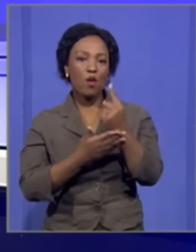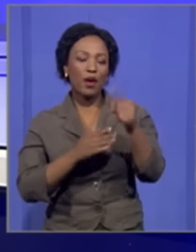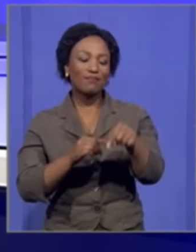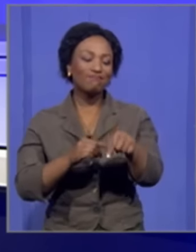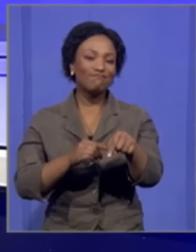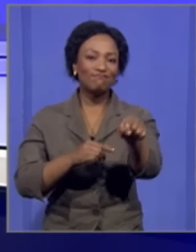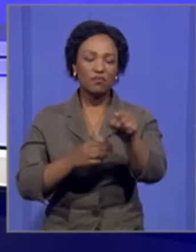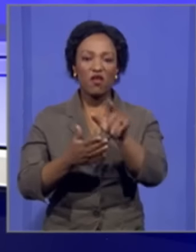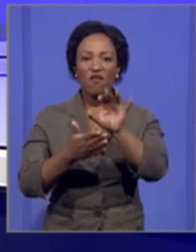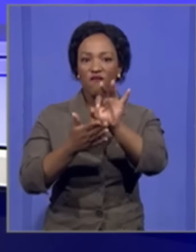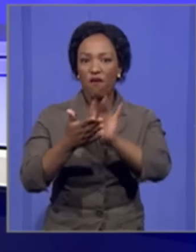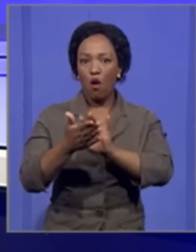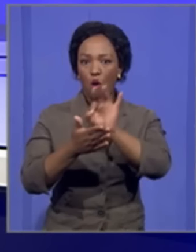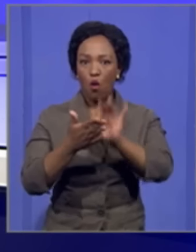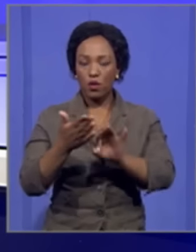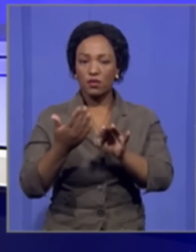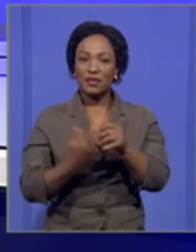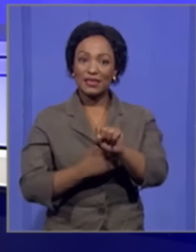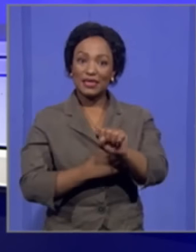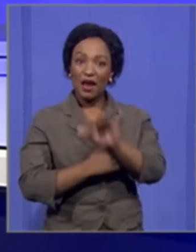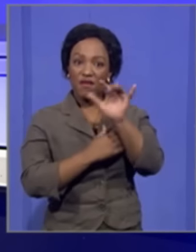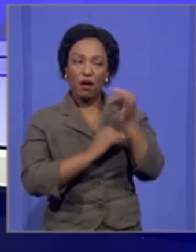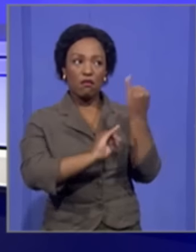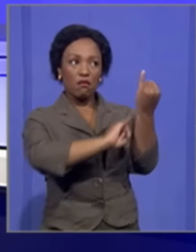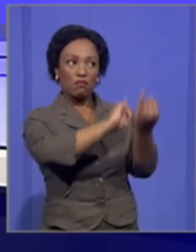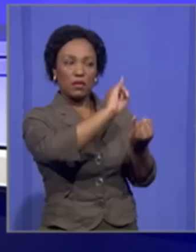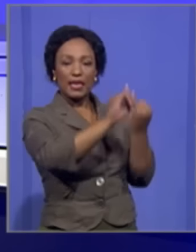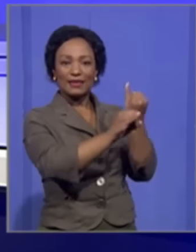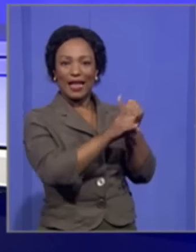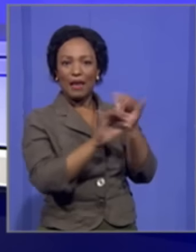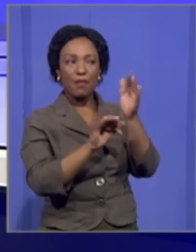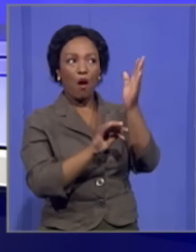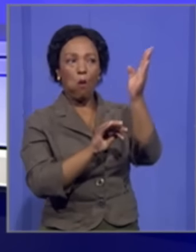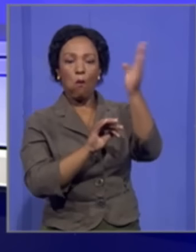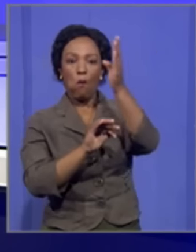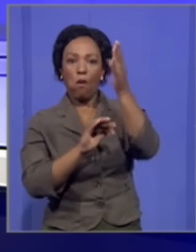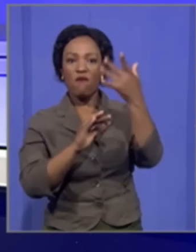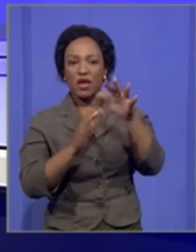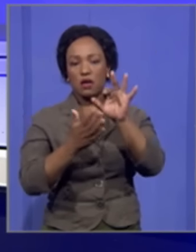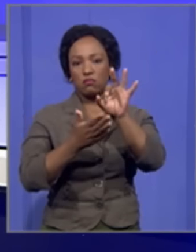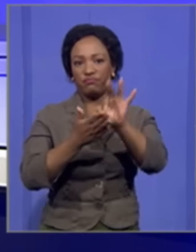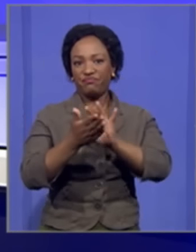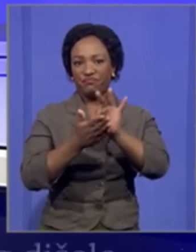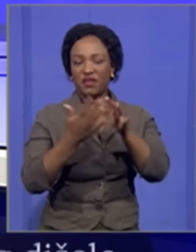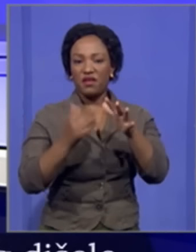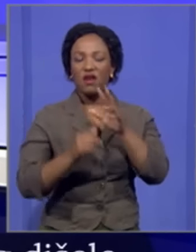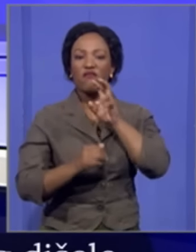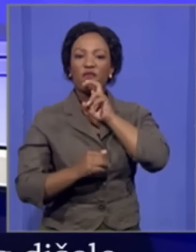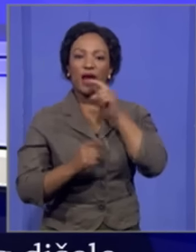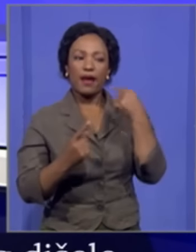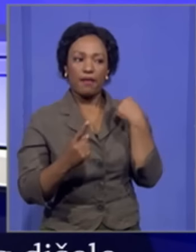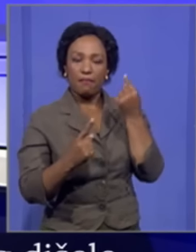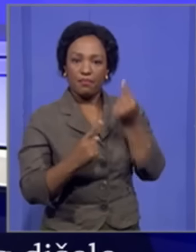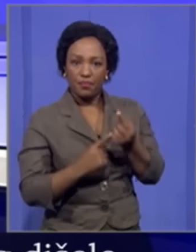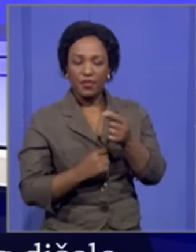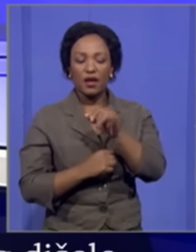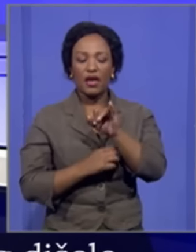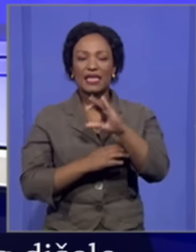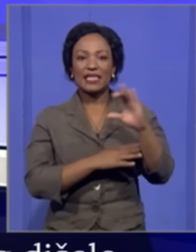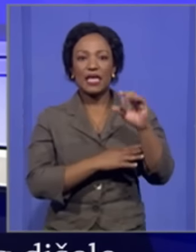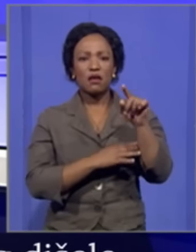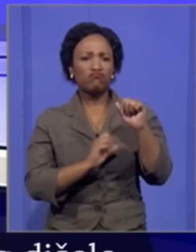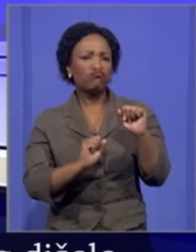sware gomme maAfrika Borwa a walego ka dinageng tša moše ba kgonne go kgetha dikgethong tša go ikgetha go tloga ka Labohlano. IEC e dumelela